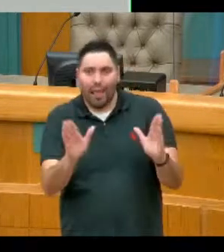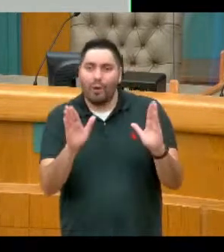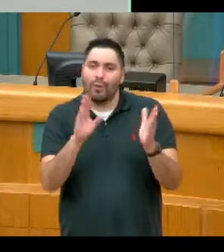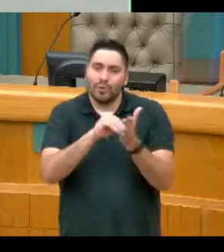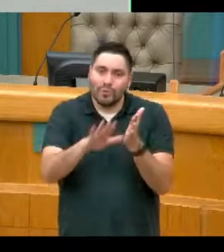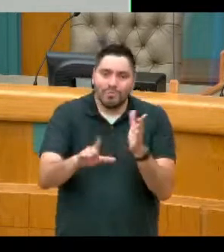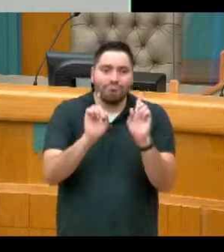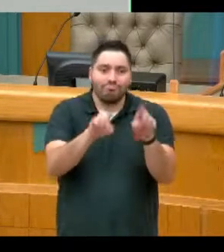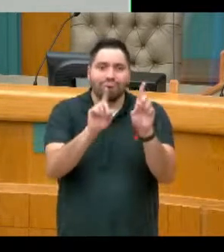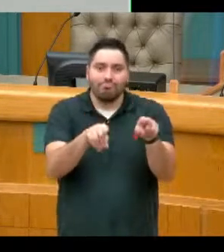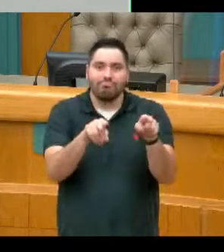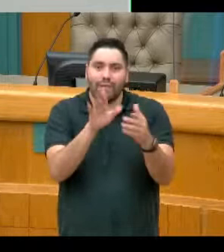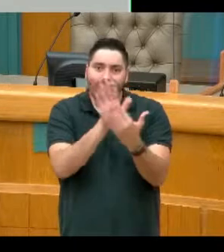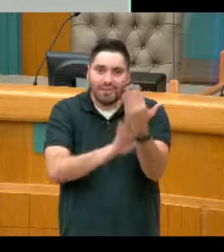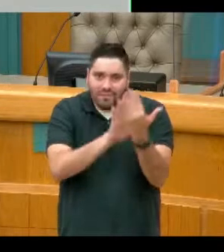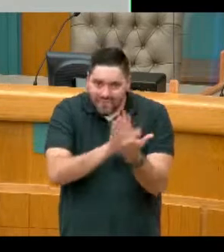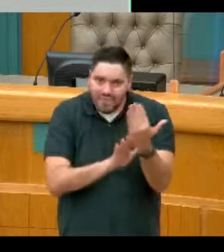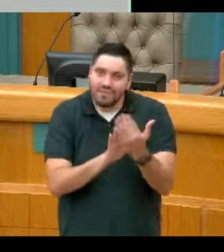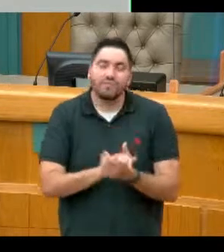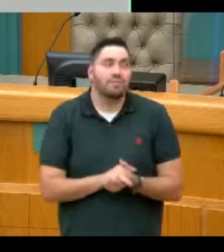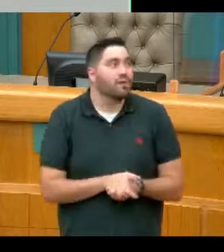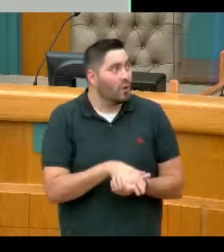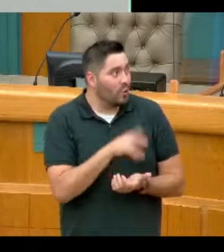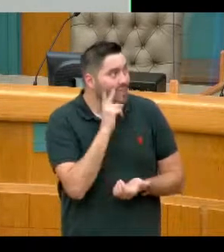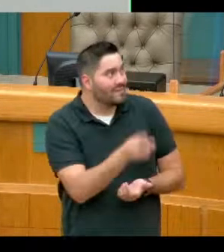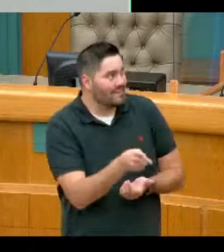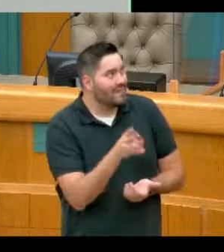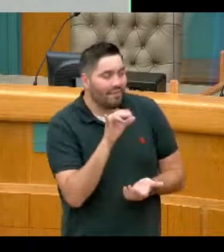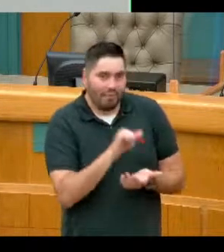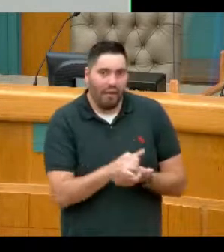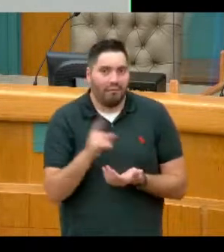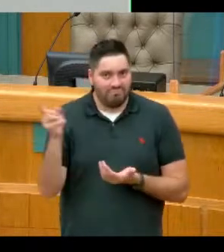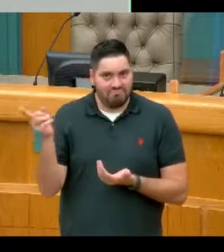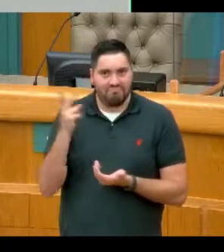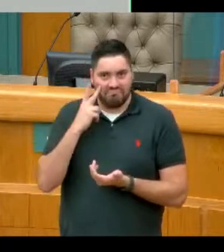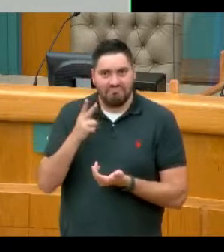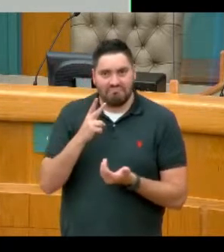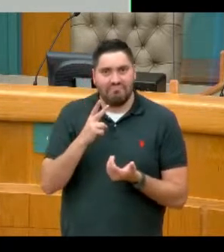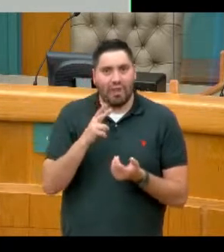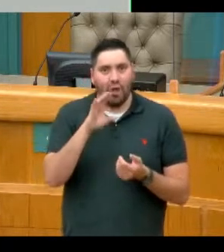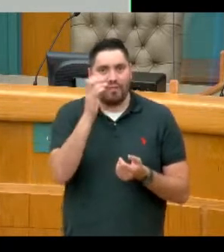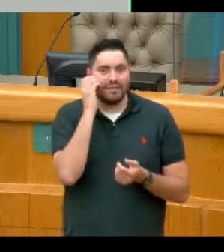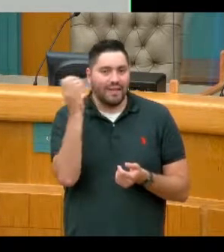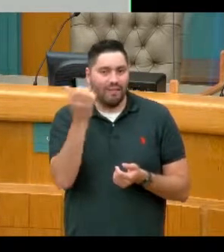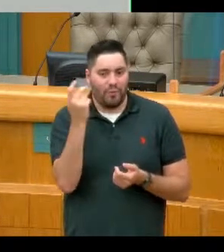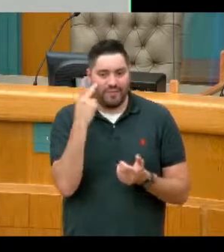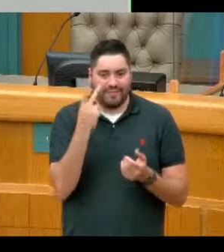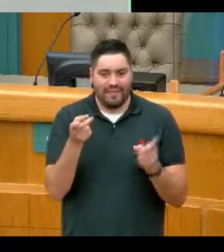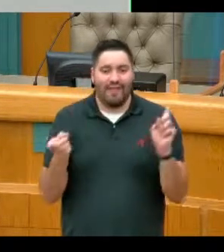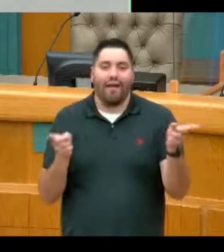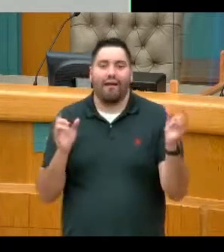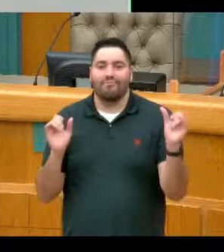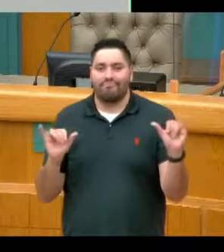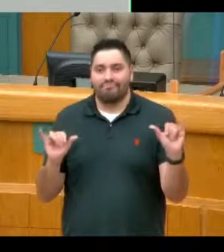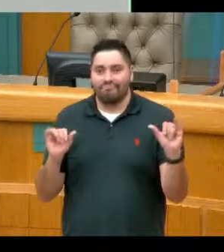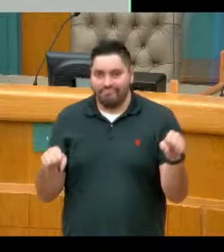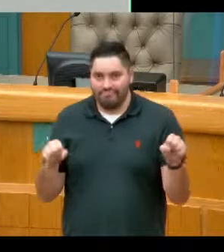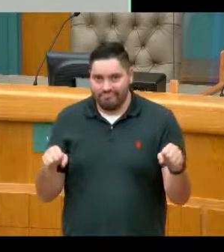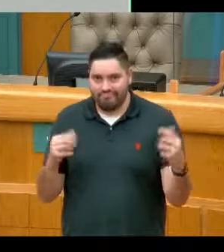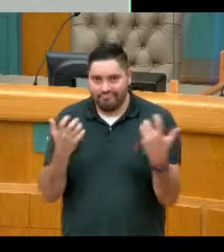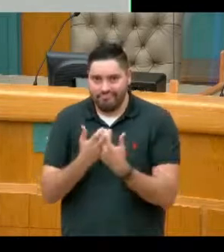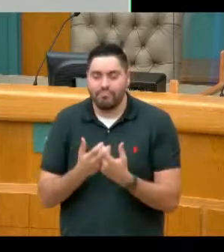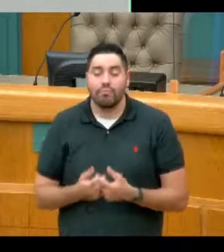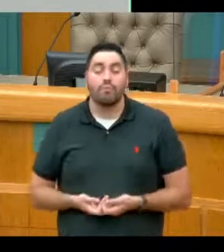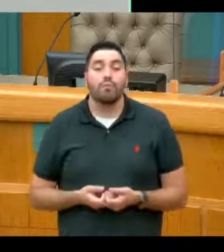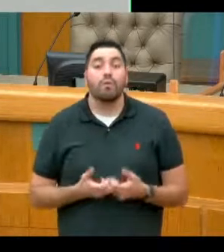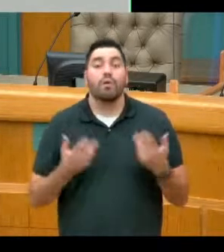is a change afoot that should concern us, and that's this continued increase in the foot traffic in K through 12 schools. We know that